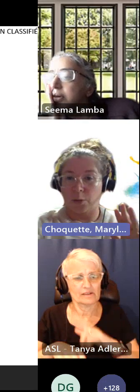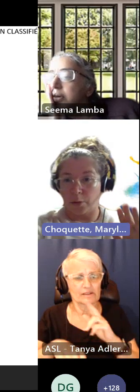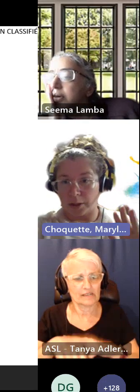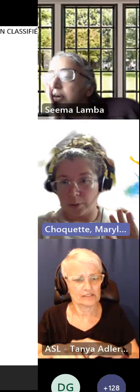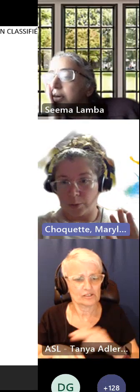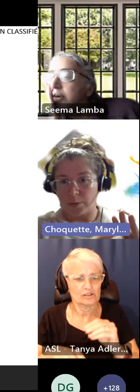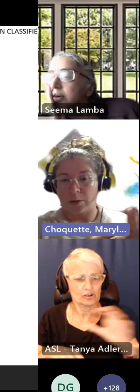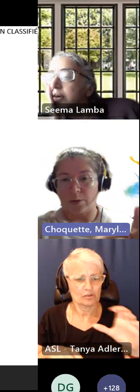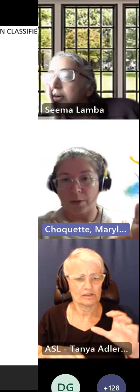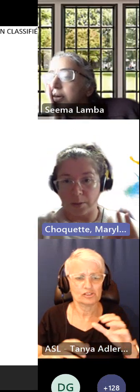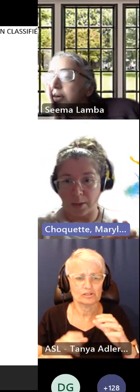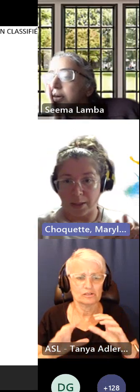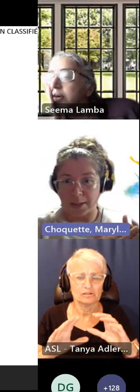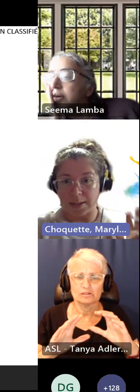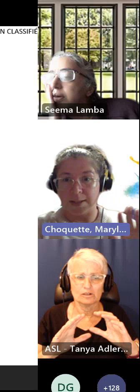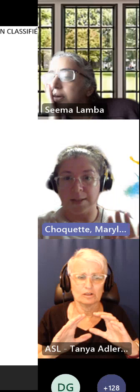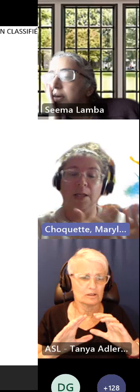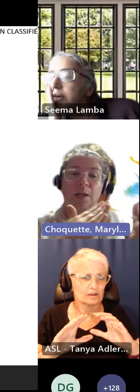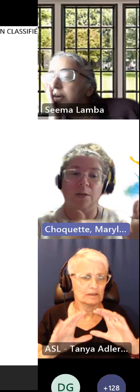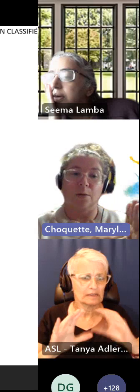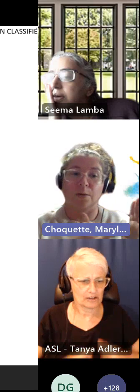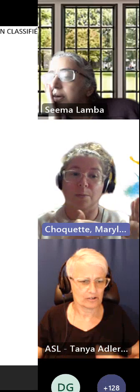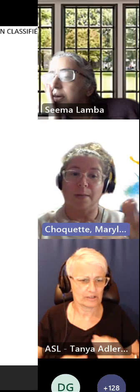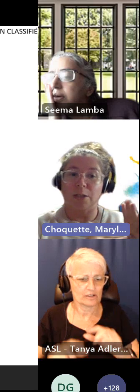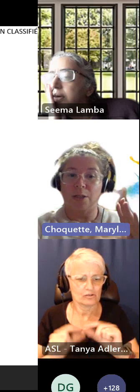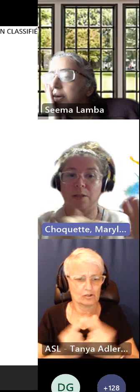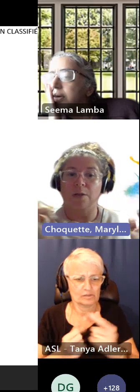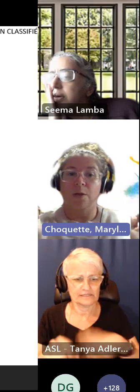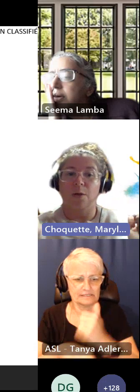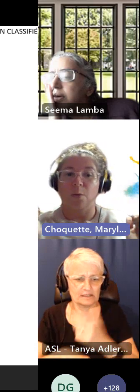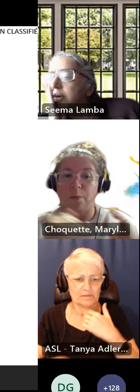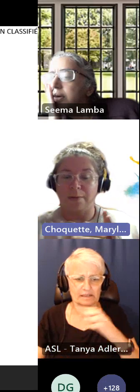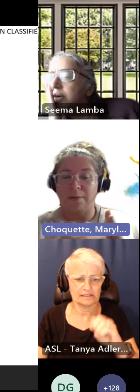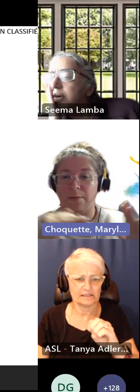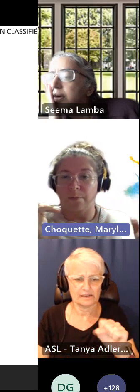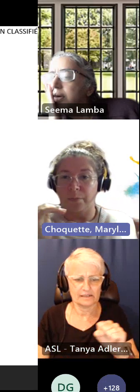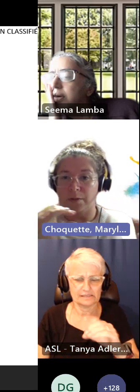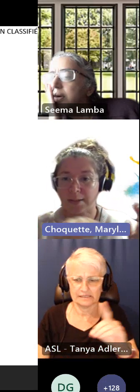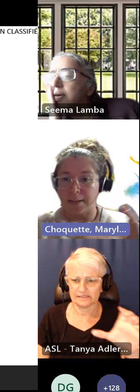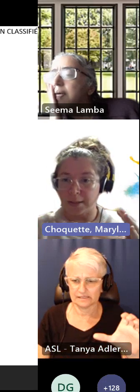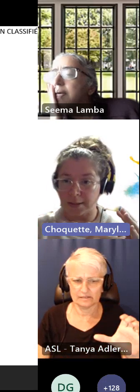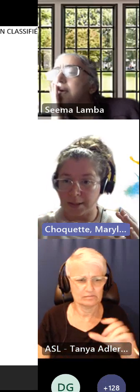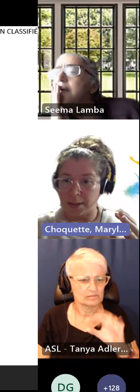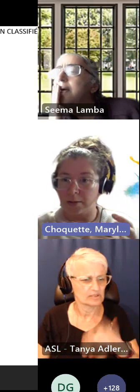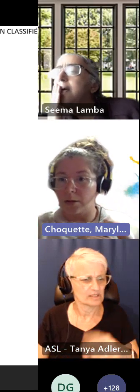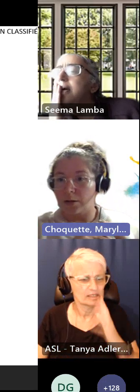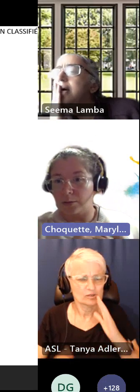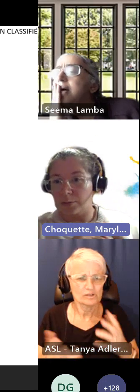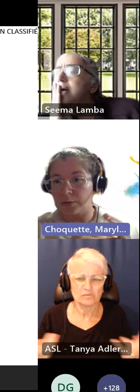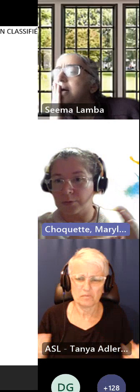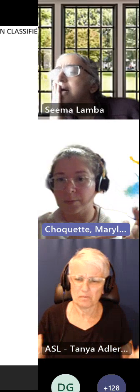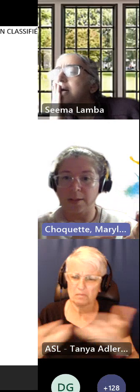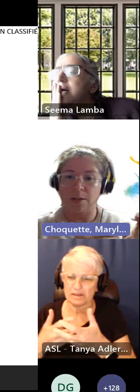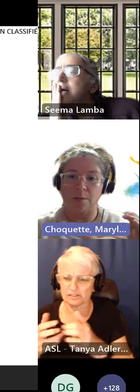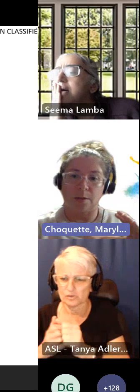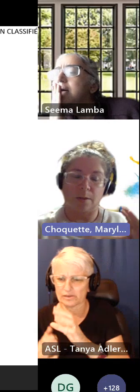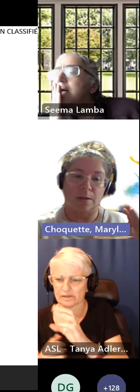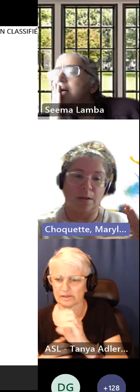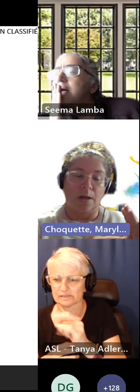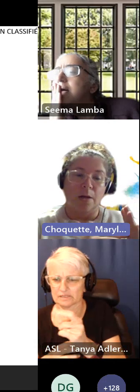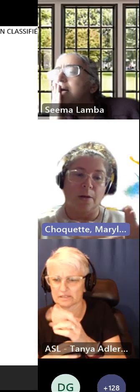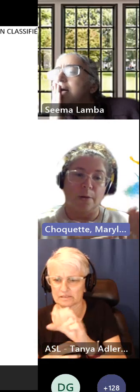occupational category groups that are created by ESDC. Those are matched with the census data. Ah, beautiful,